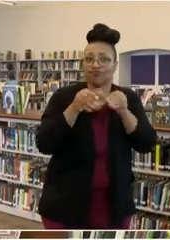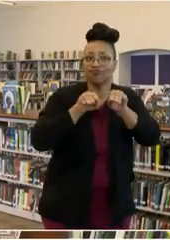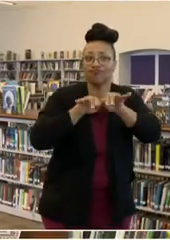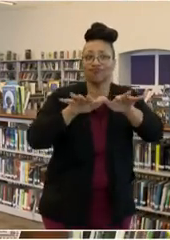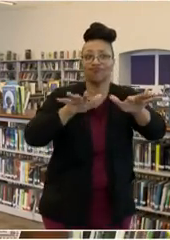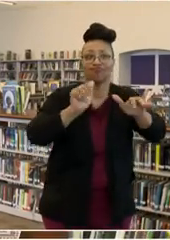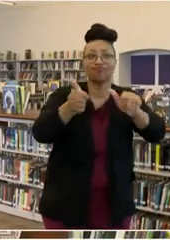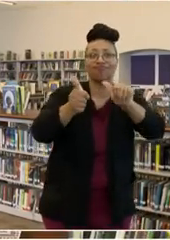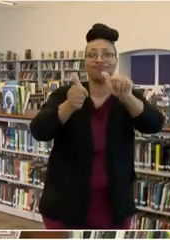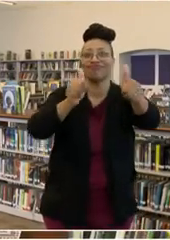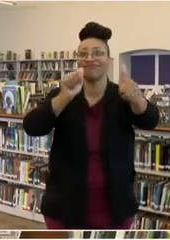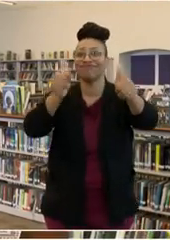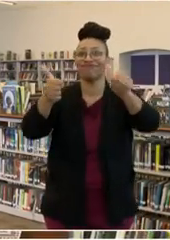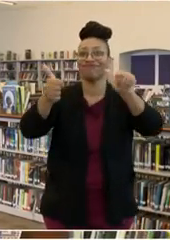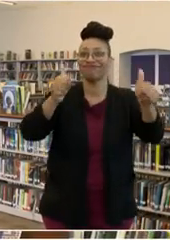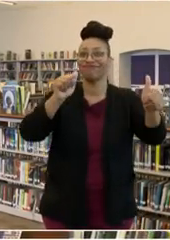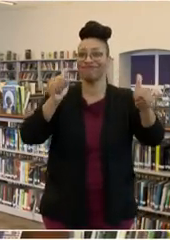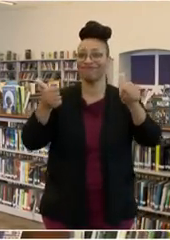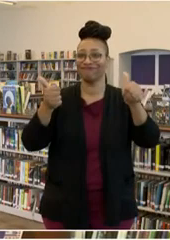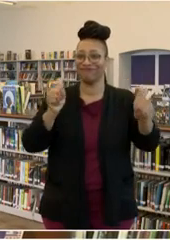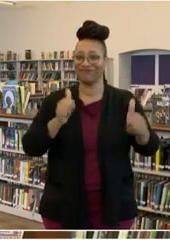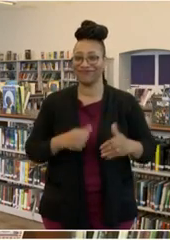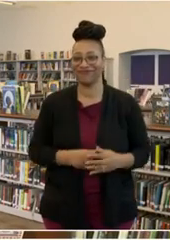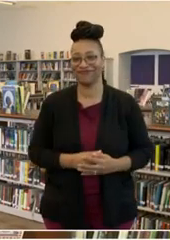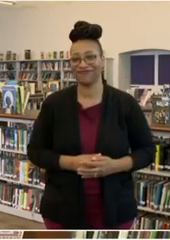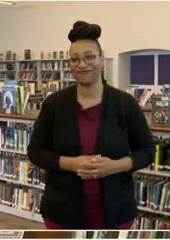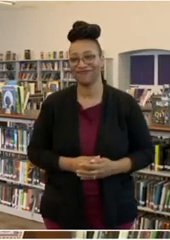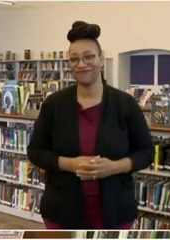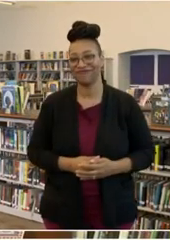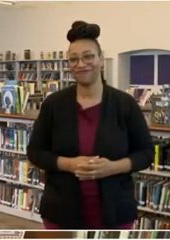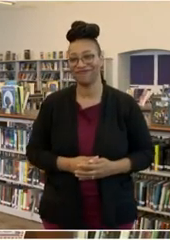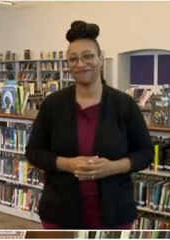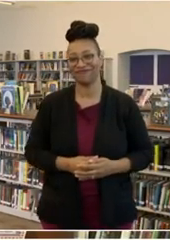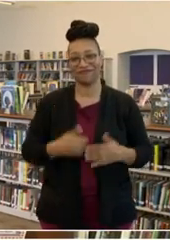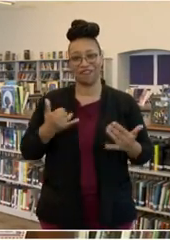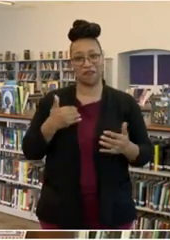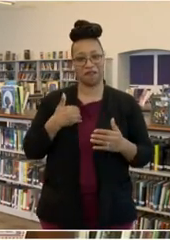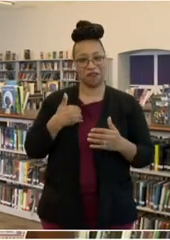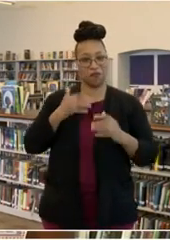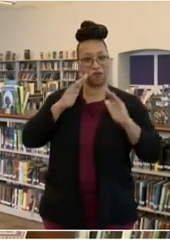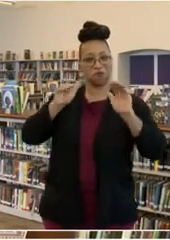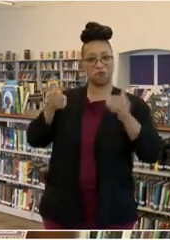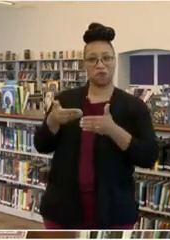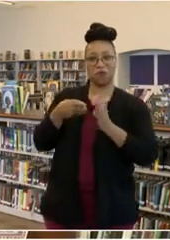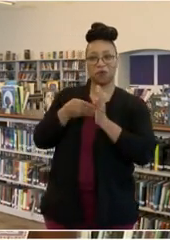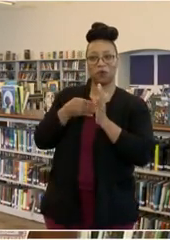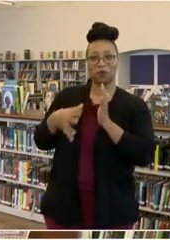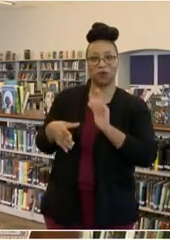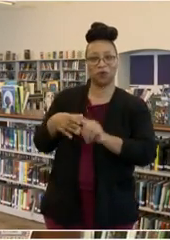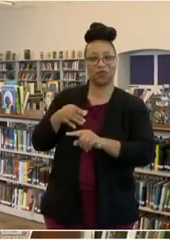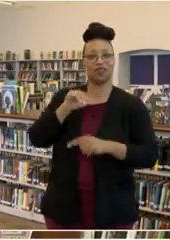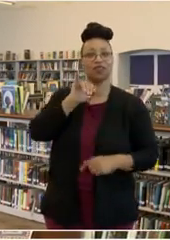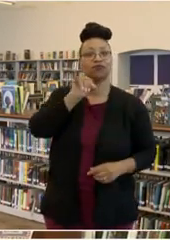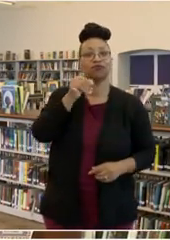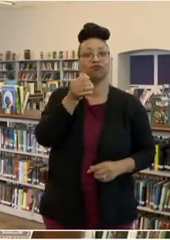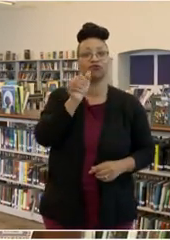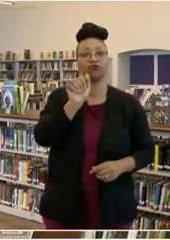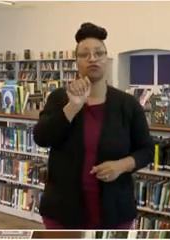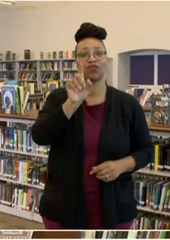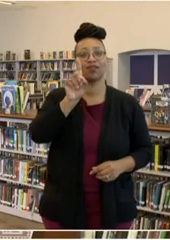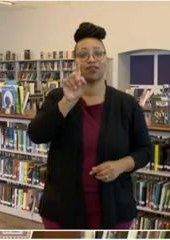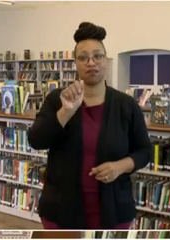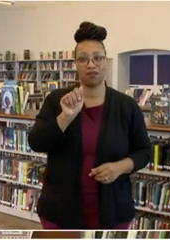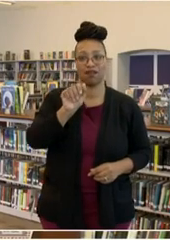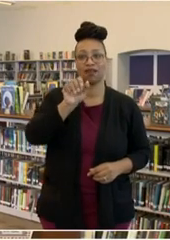of introducing a student that I hold near and dear. Her name is Jada Casey Mayo. She's going to introduce herself and tell you all about